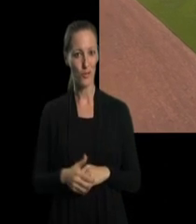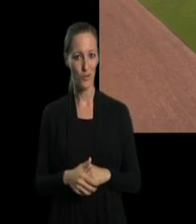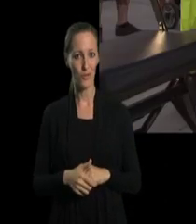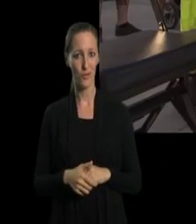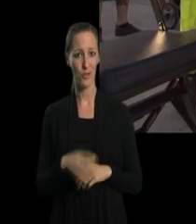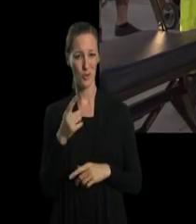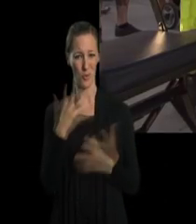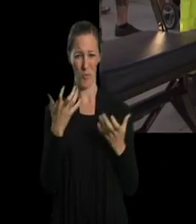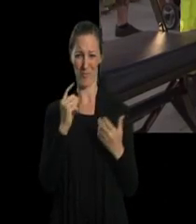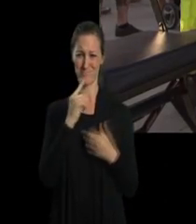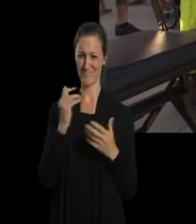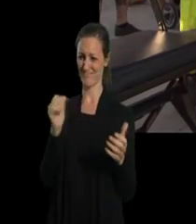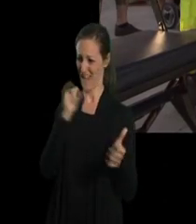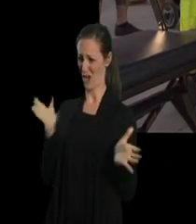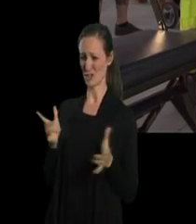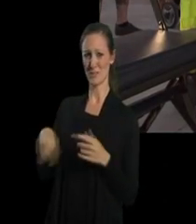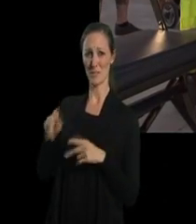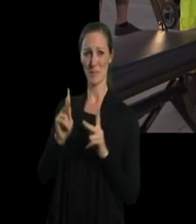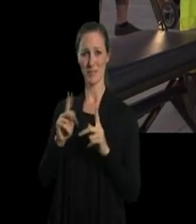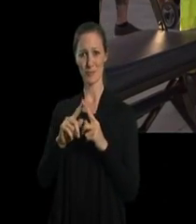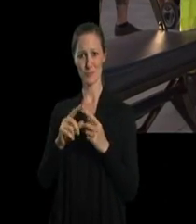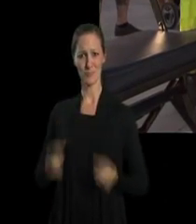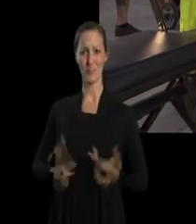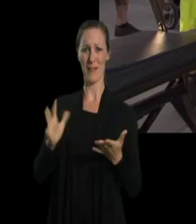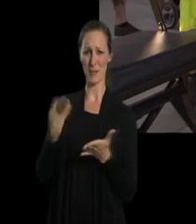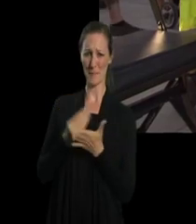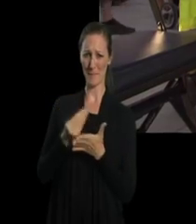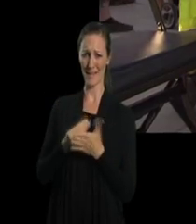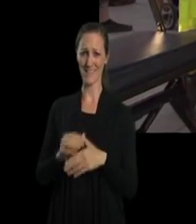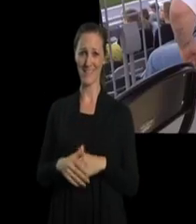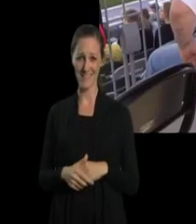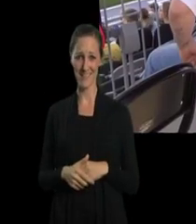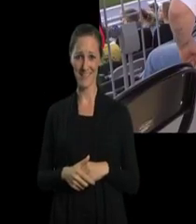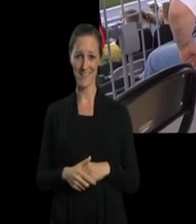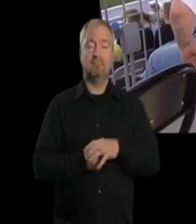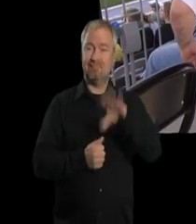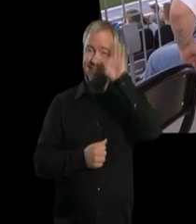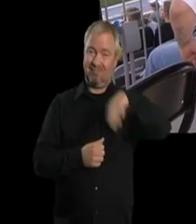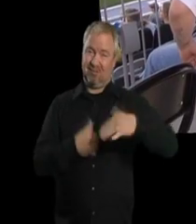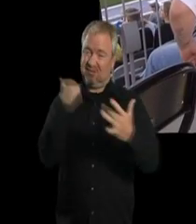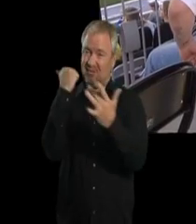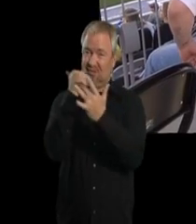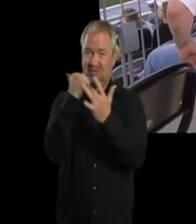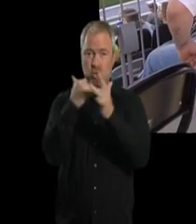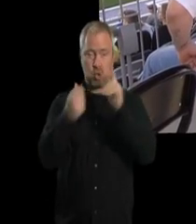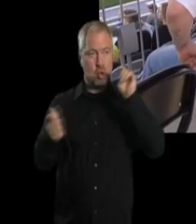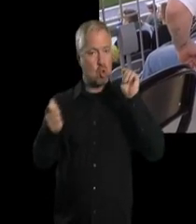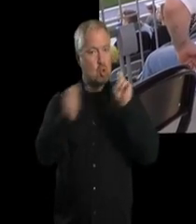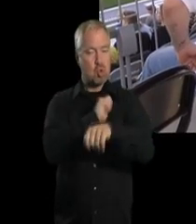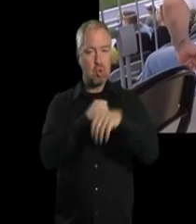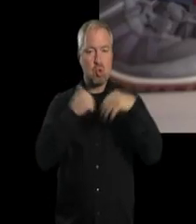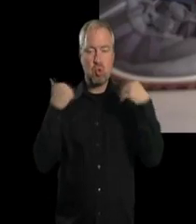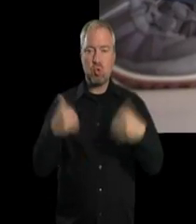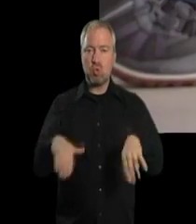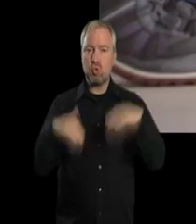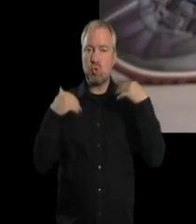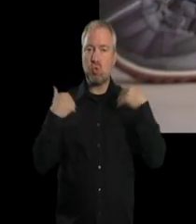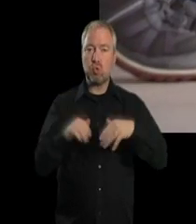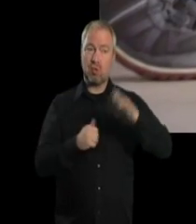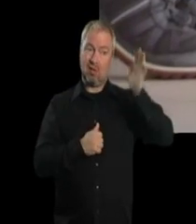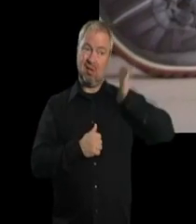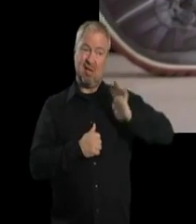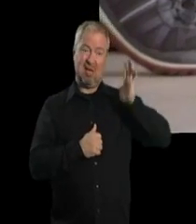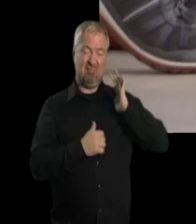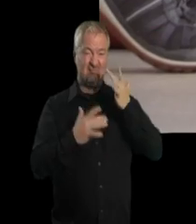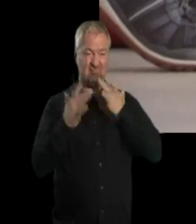you seriously want to discourage those people from spending money? What I think has changed is technology. We didn't have